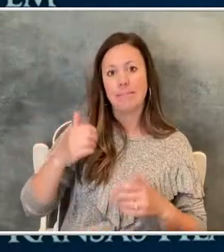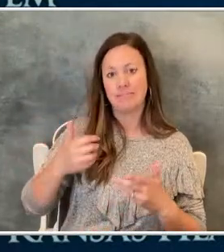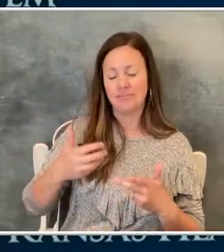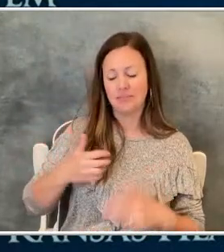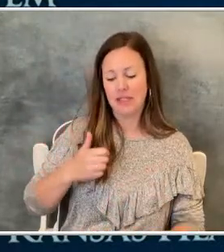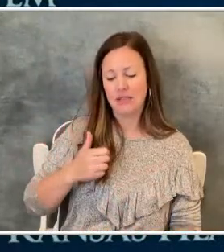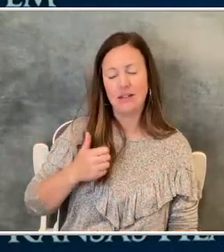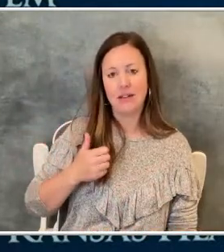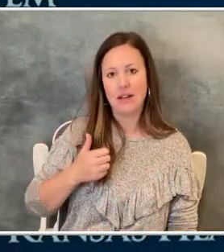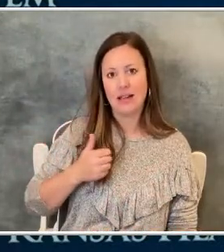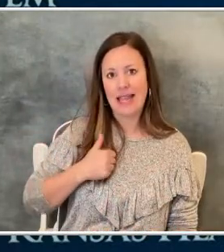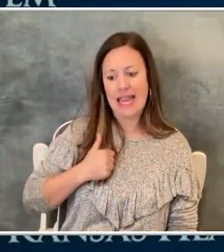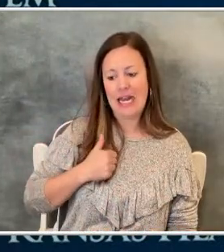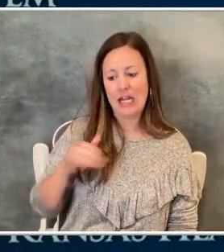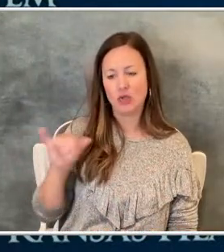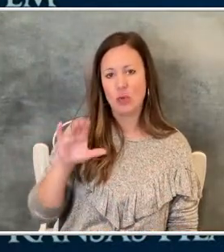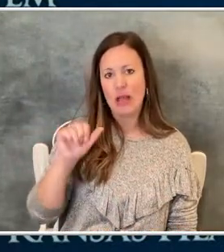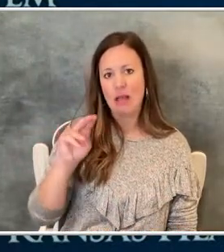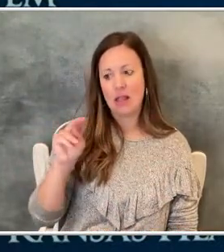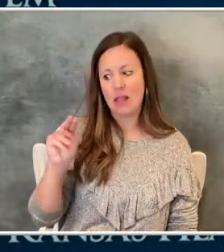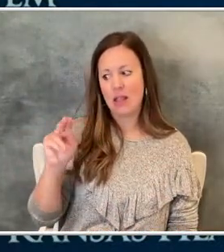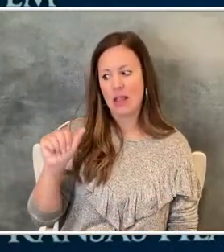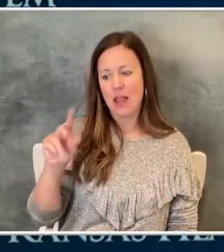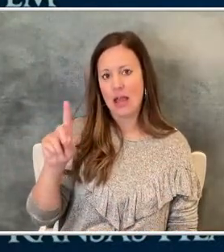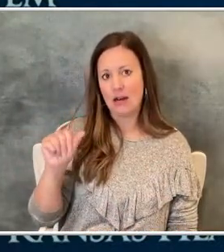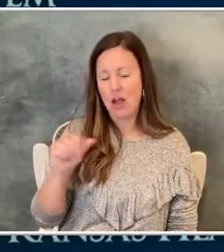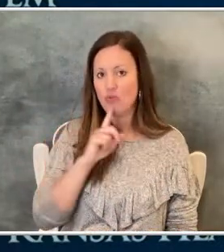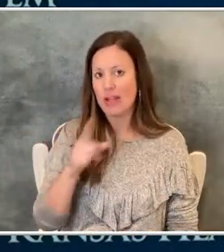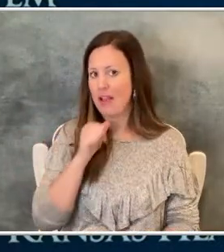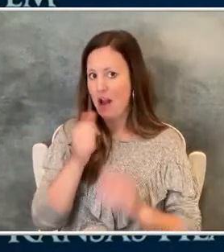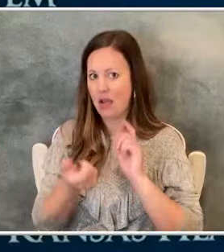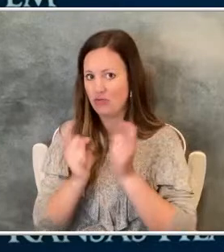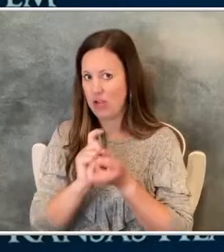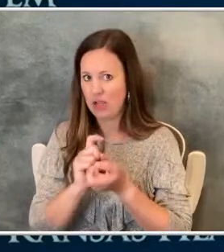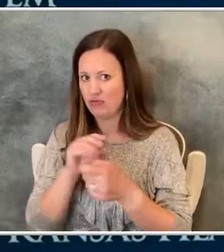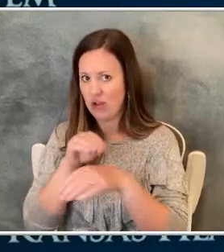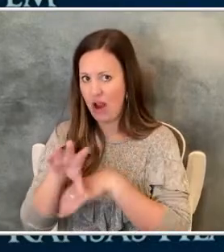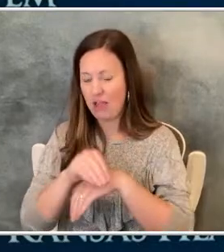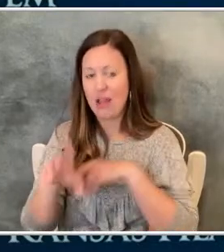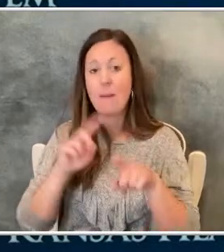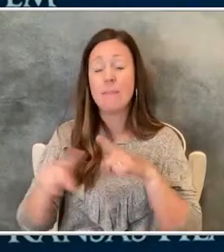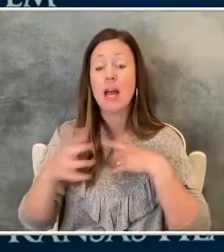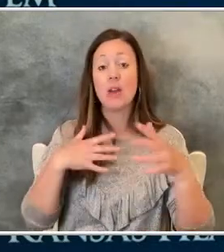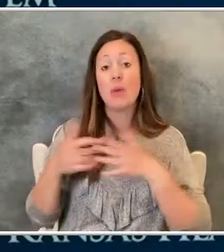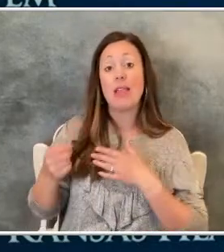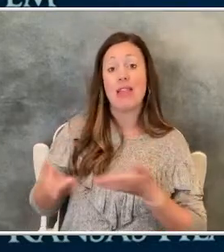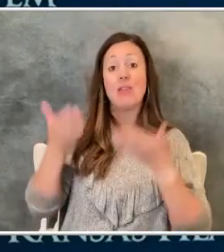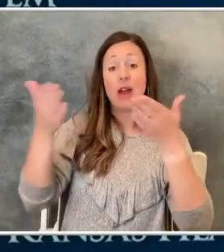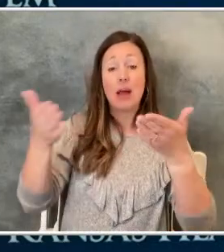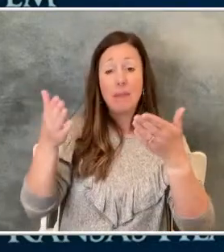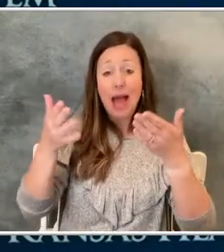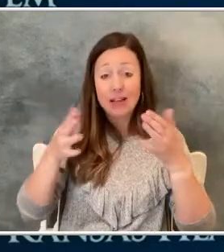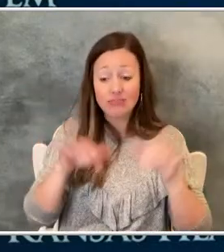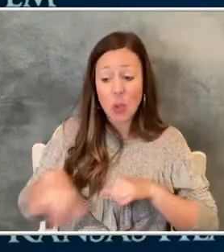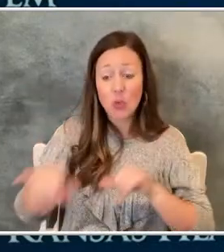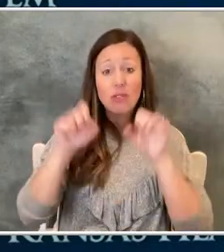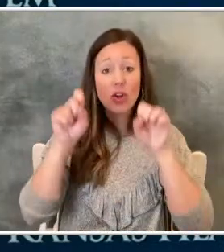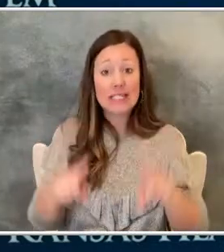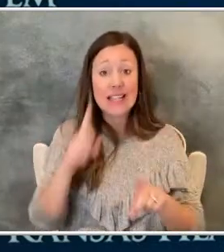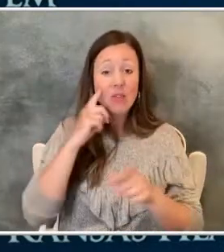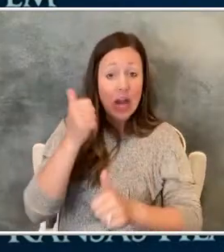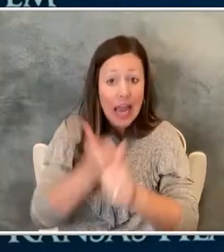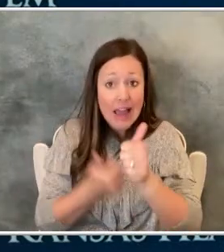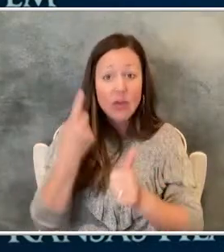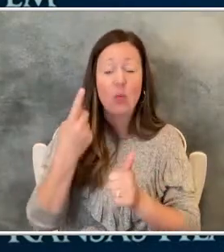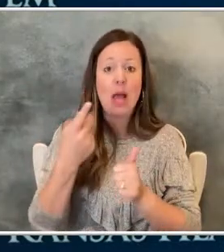throughout your life, it stays the same. The European Canadian guidelines recommend universal testing for everybody at least once in their life to see if they have it.